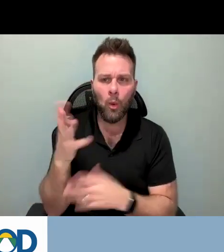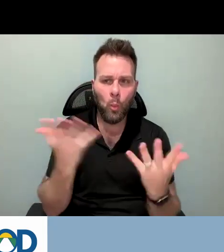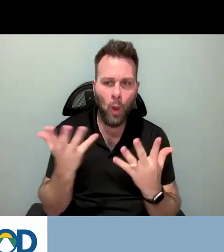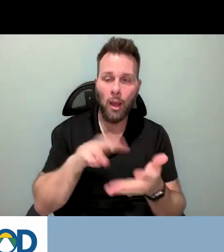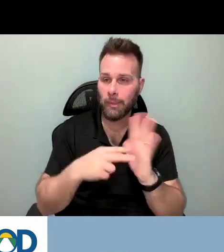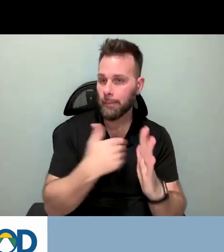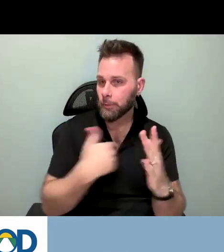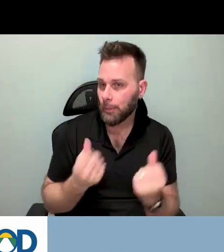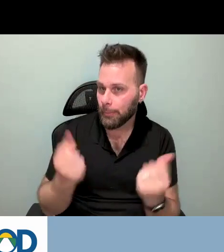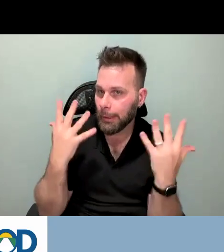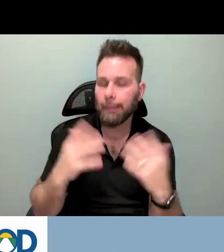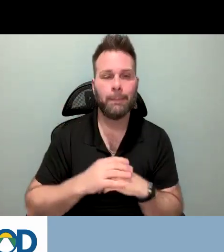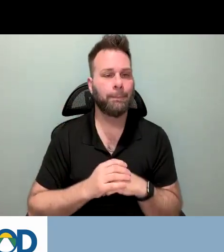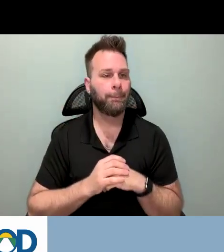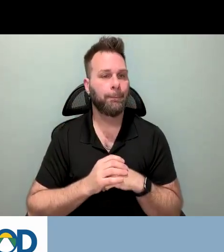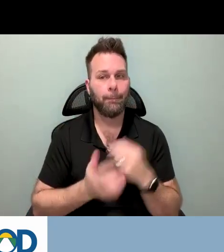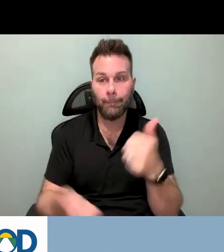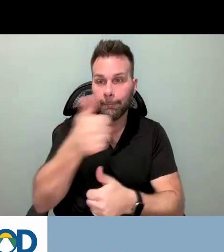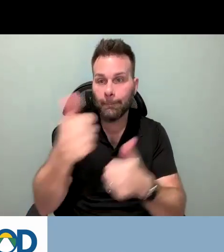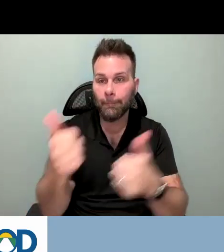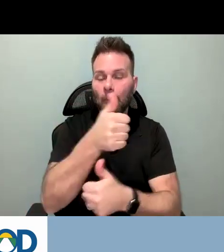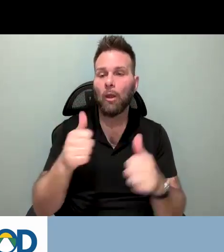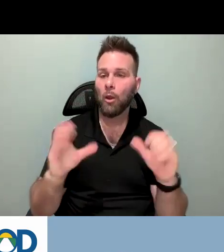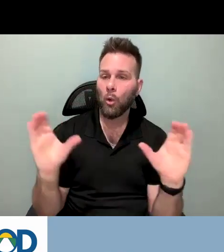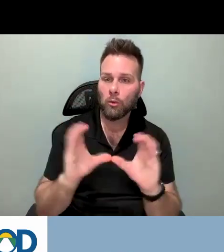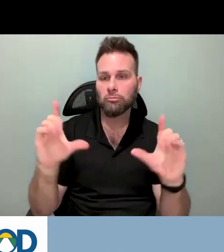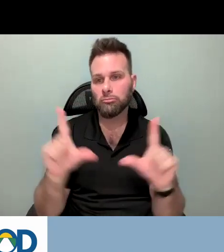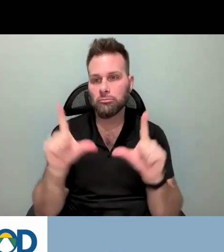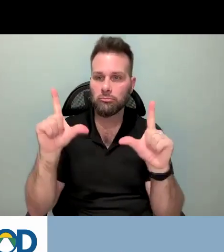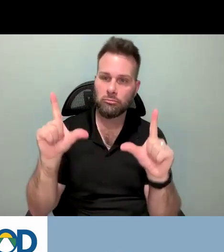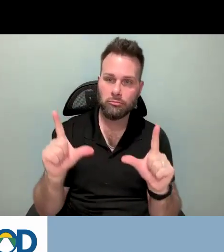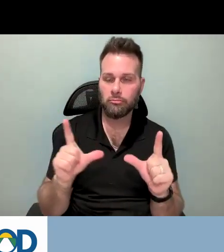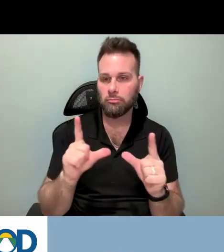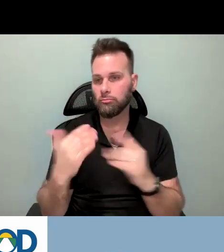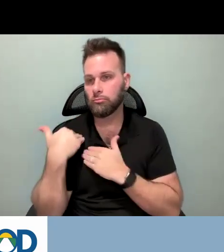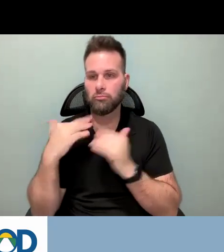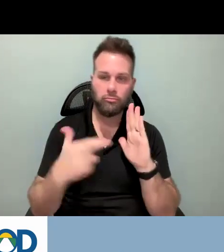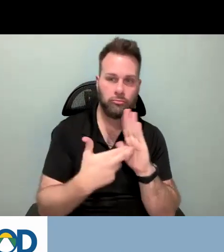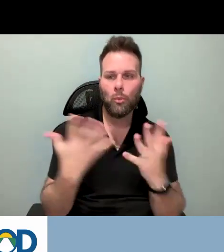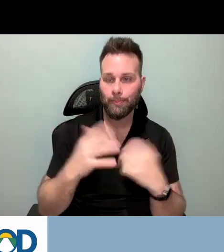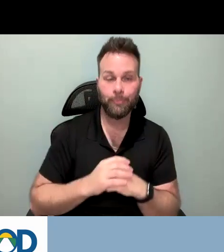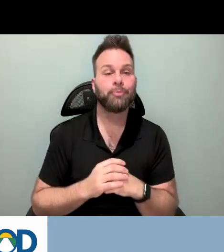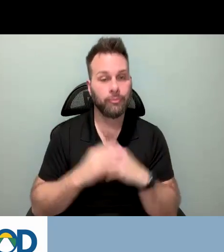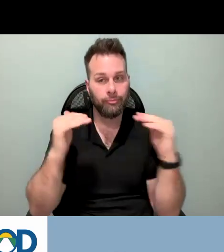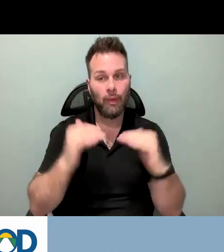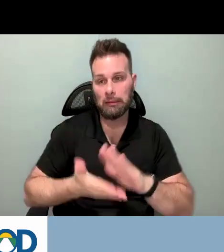members, their qualifications and their roles and responsibilities. Clear operating